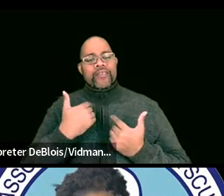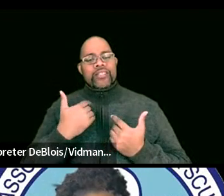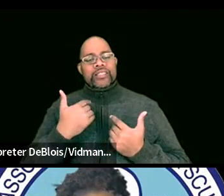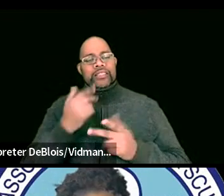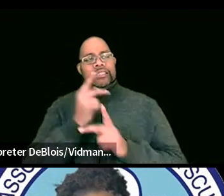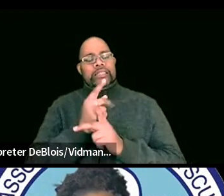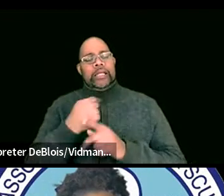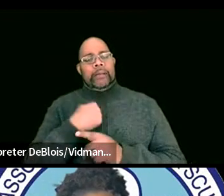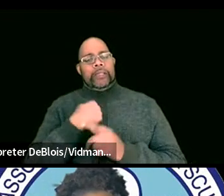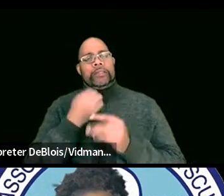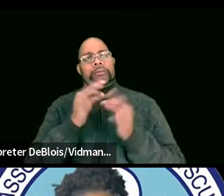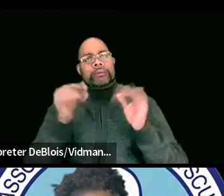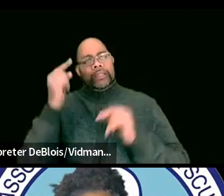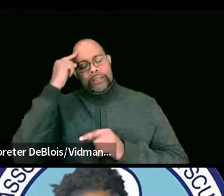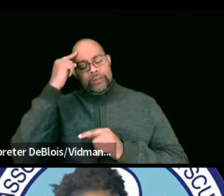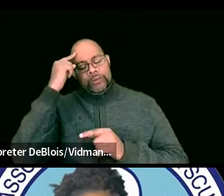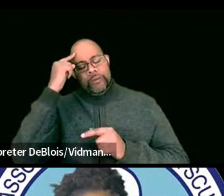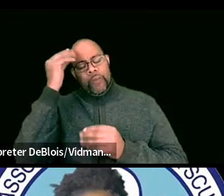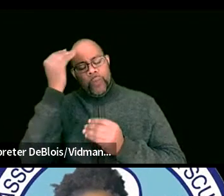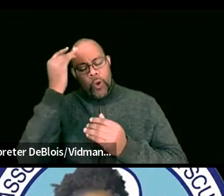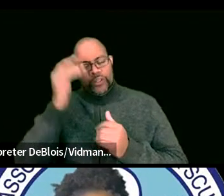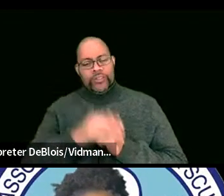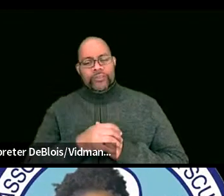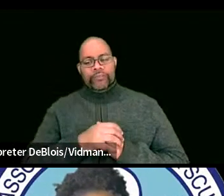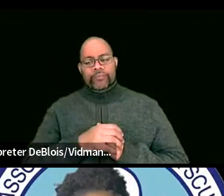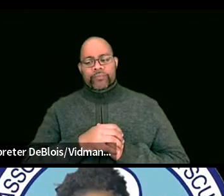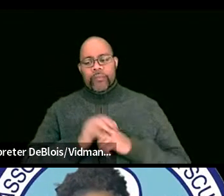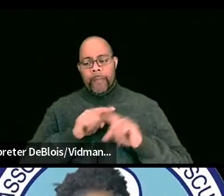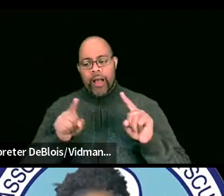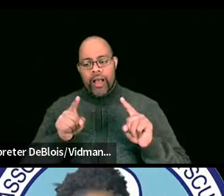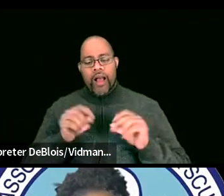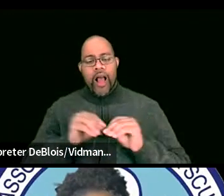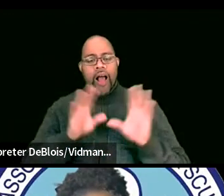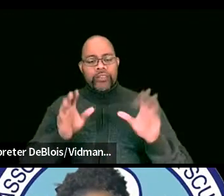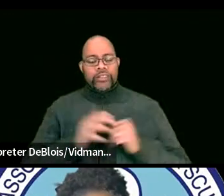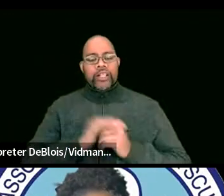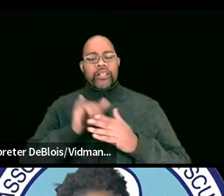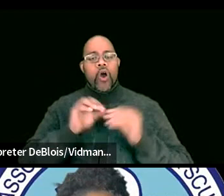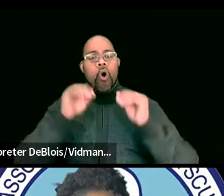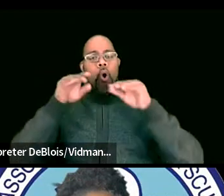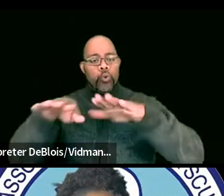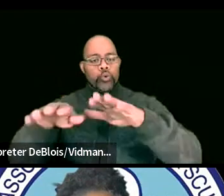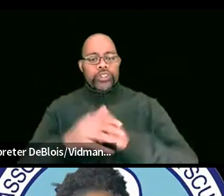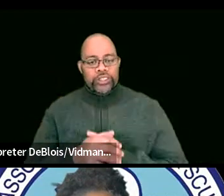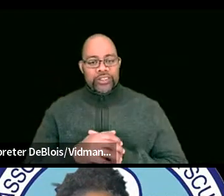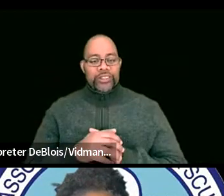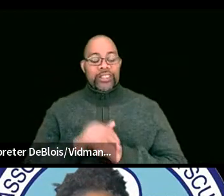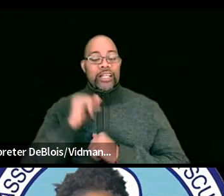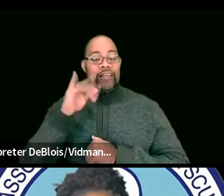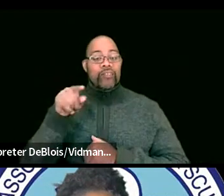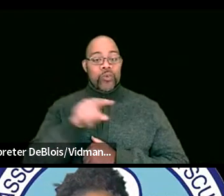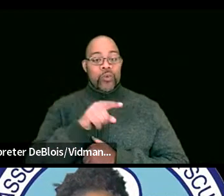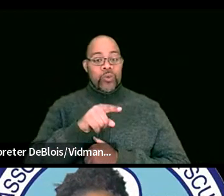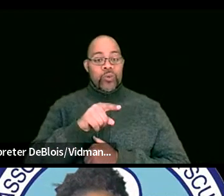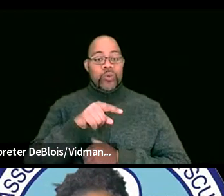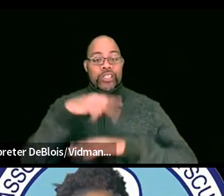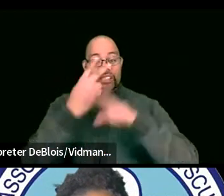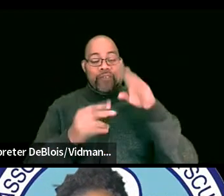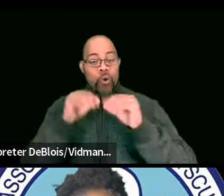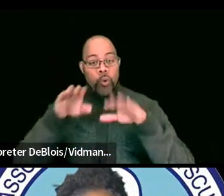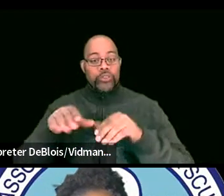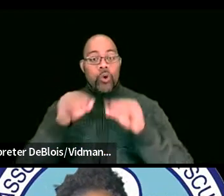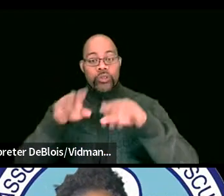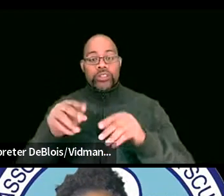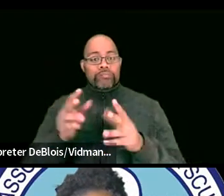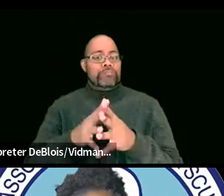keep my head straight. But obviously the ocean, if you end up diving in the ocean